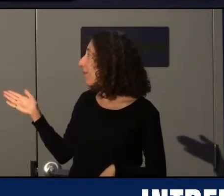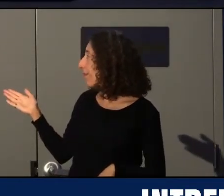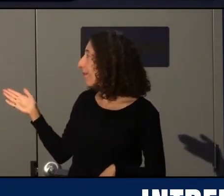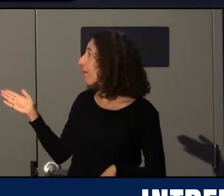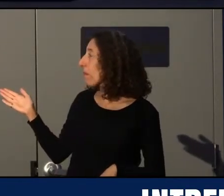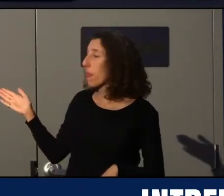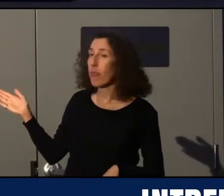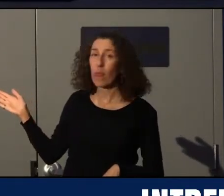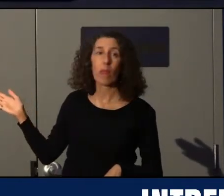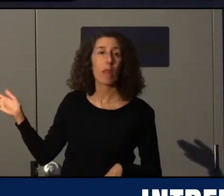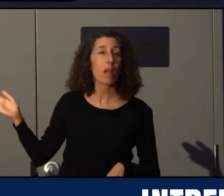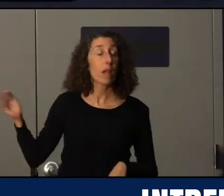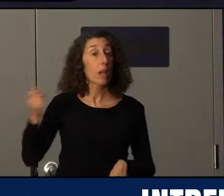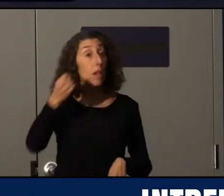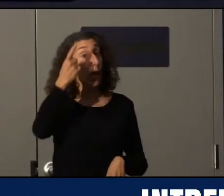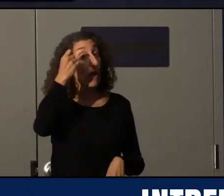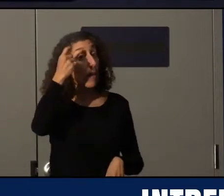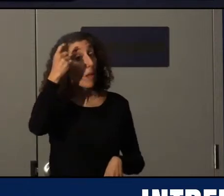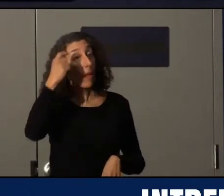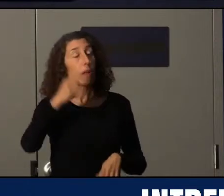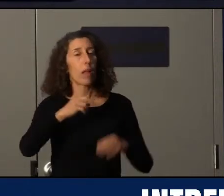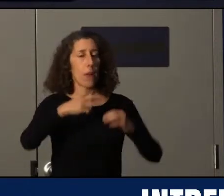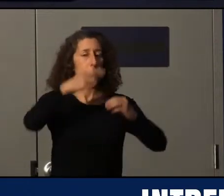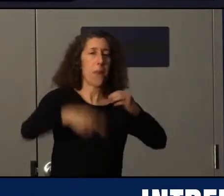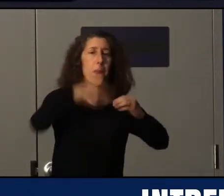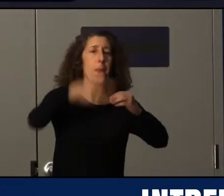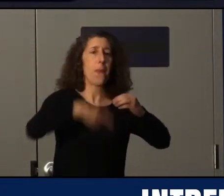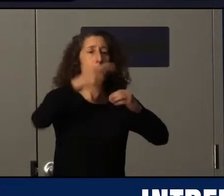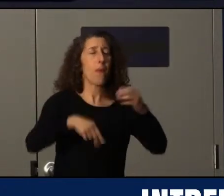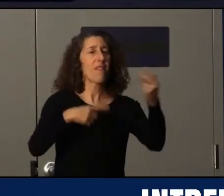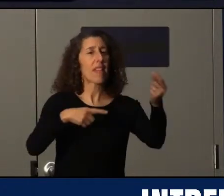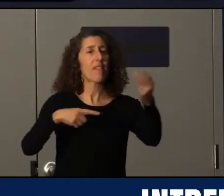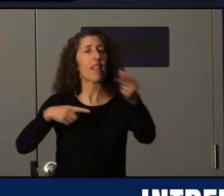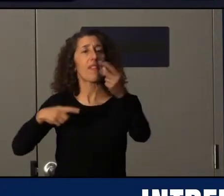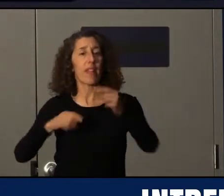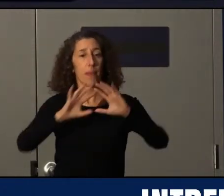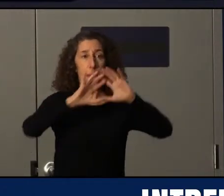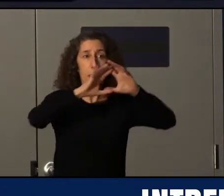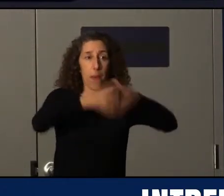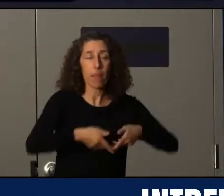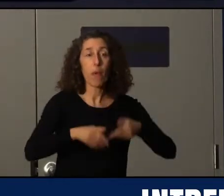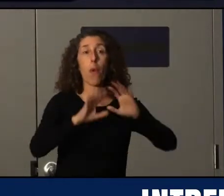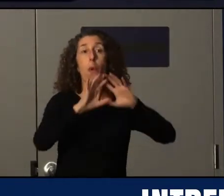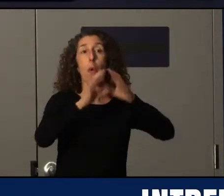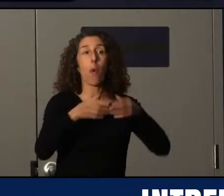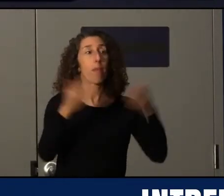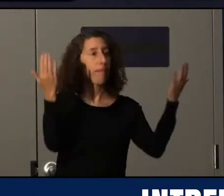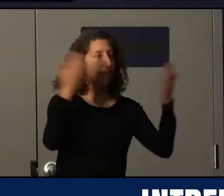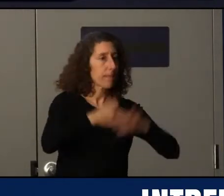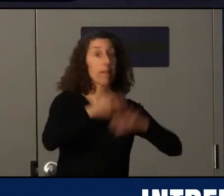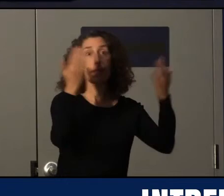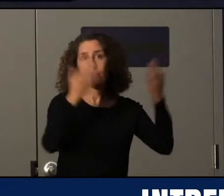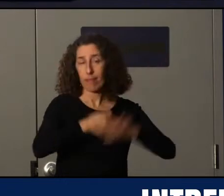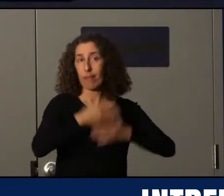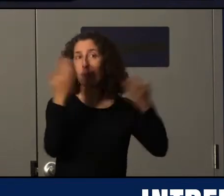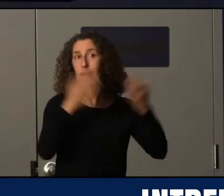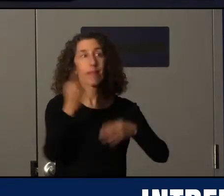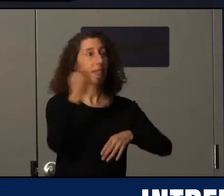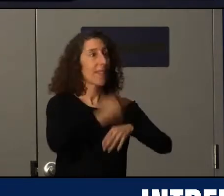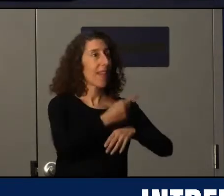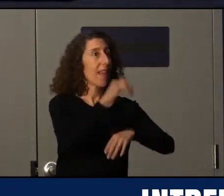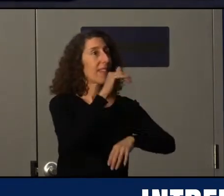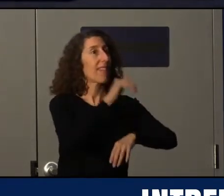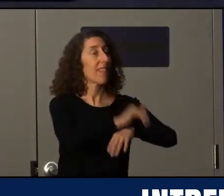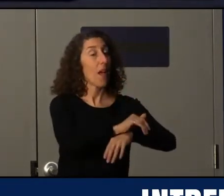so fast and going into day and night to draw and paint an entire thing. It just takes too long.